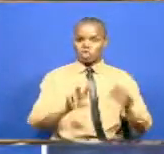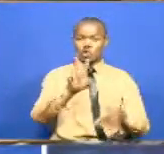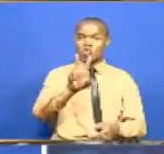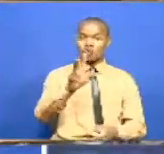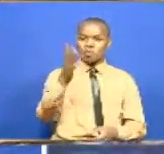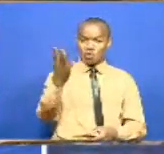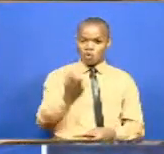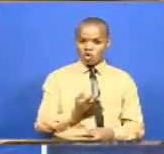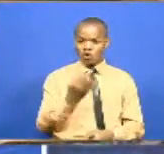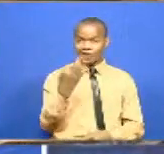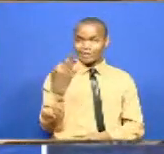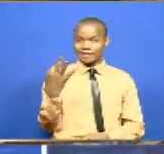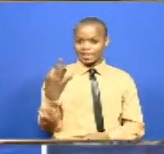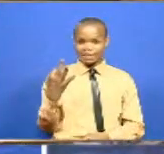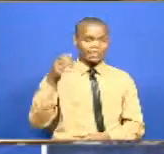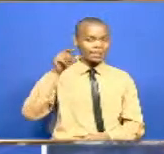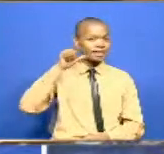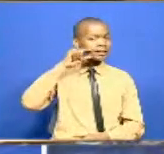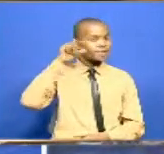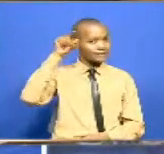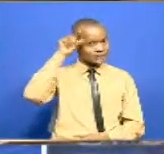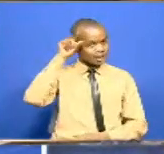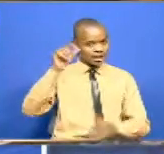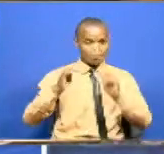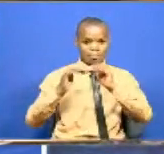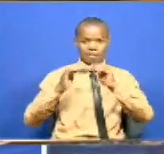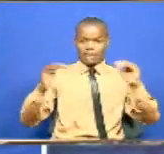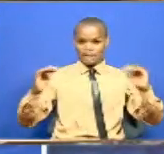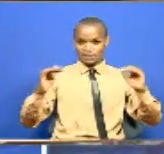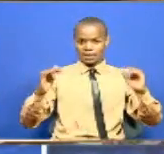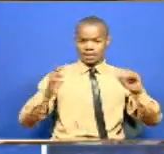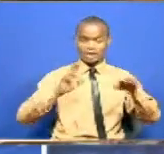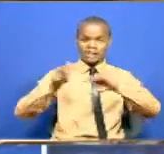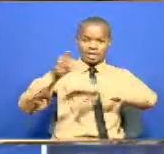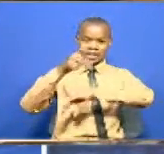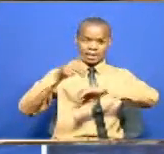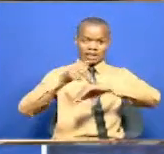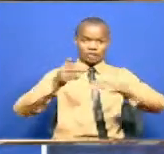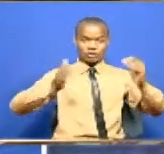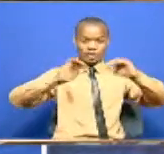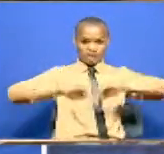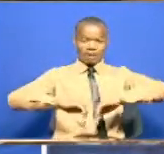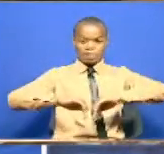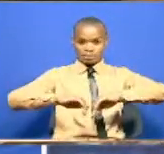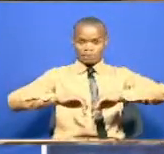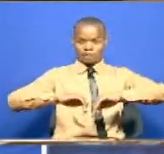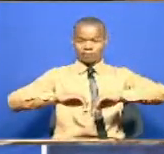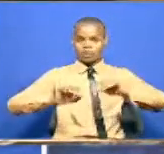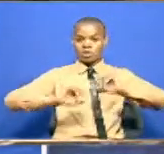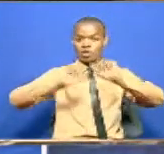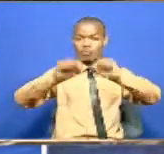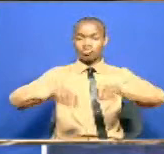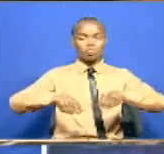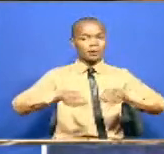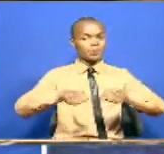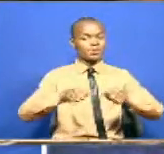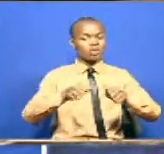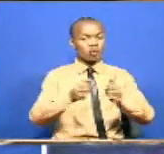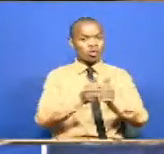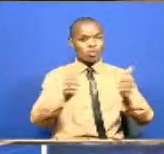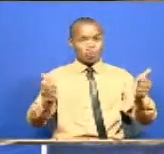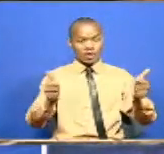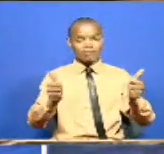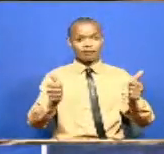2/3 implementation mechanism in the National Assembly will be firmly, explicitly,